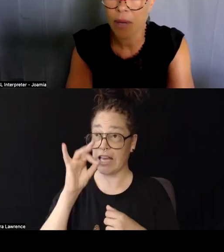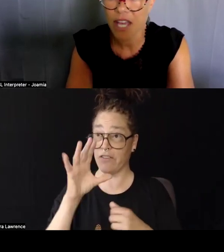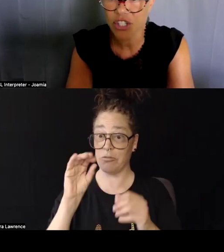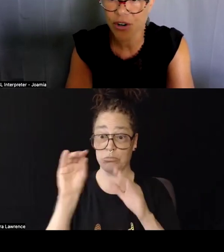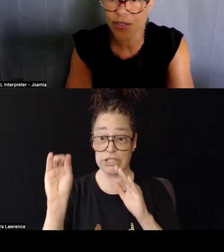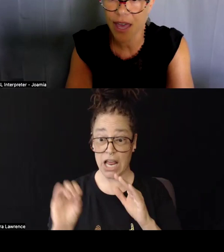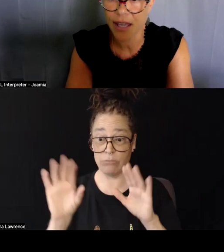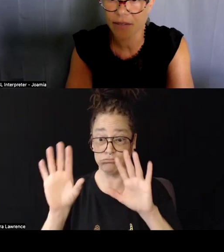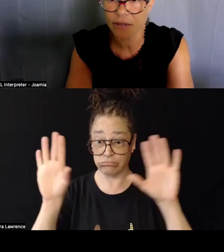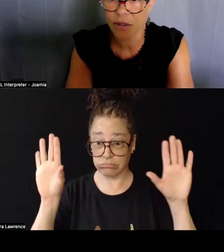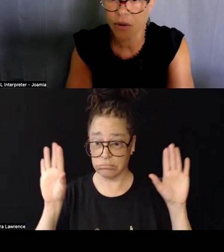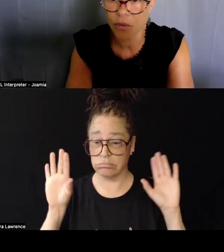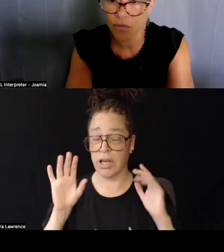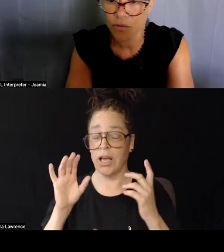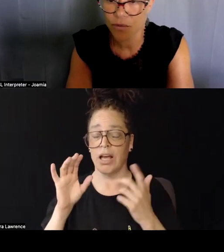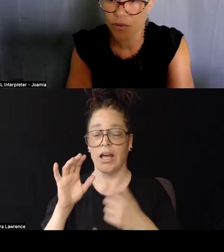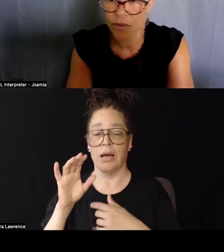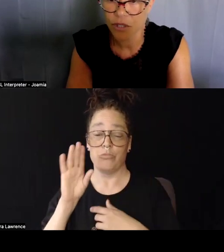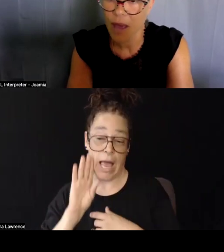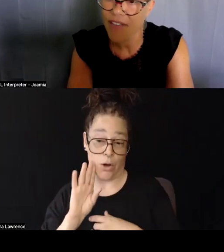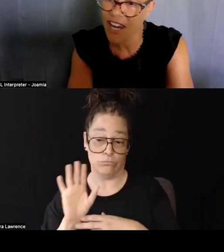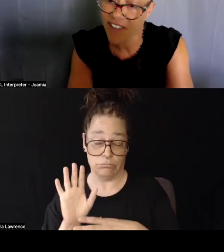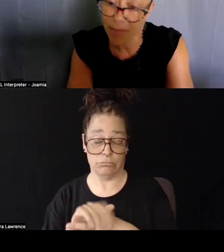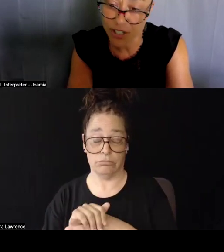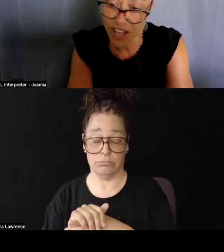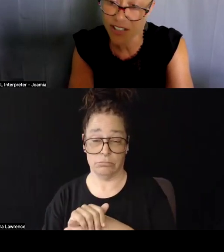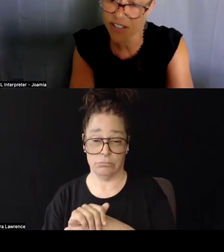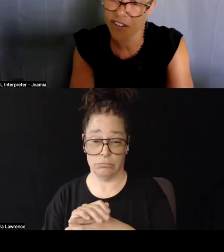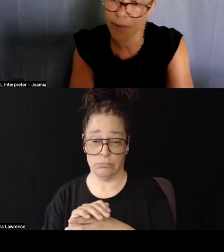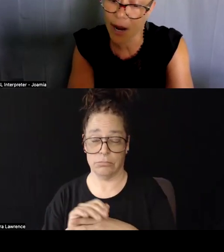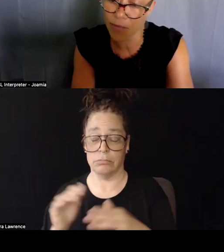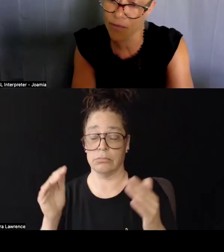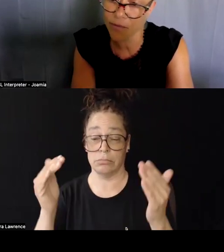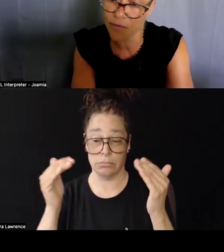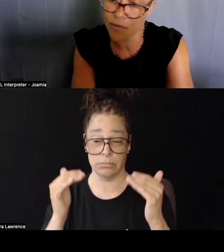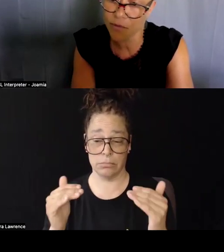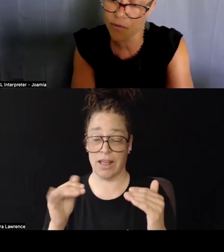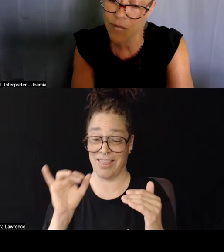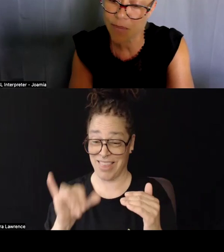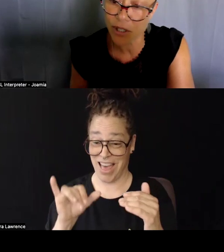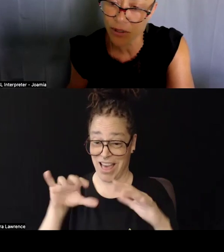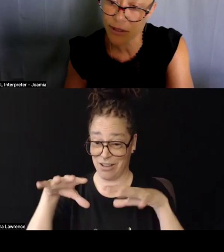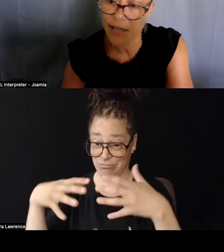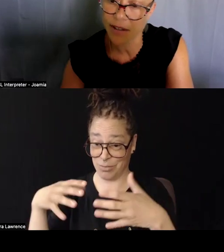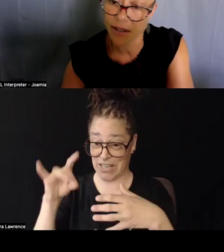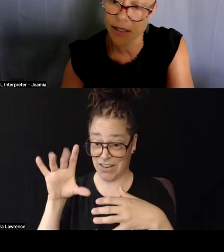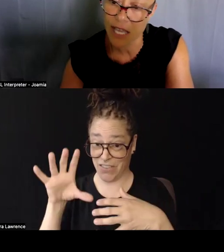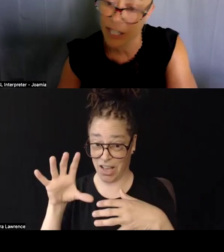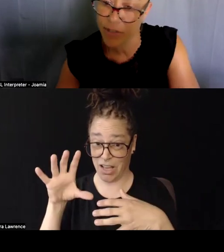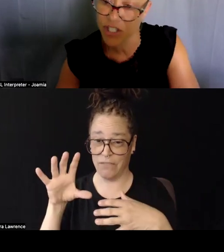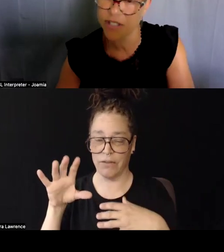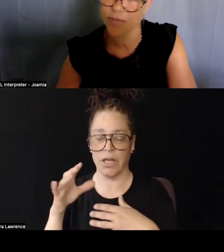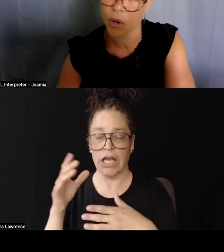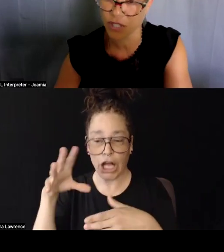I want to make sure that you have 85% of brown people